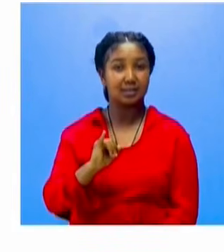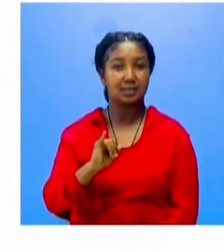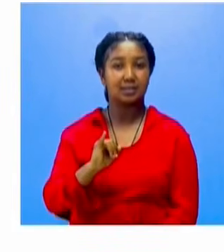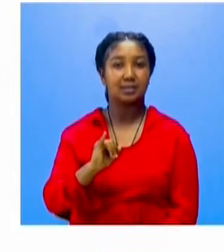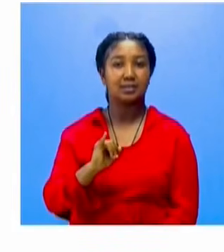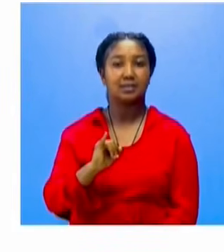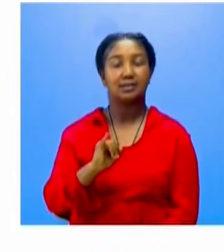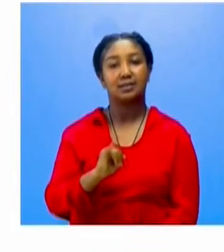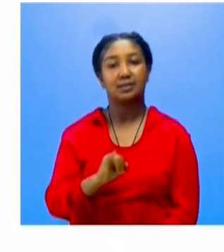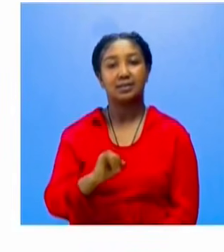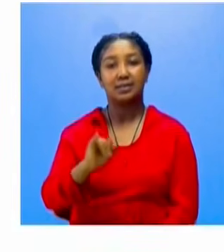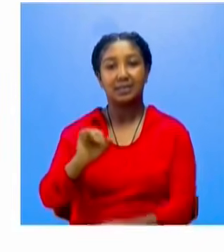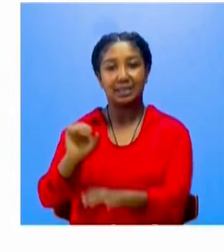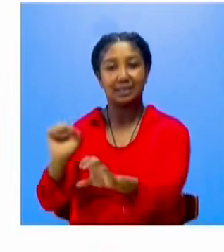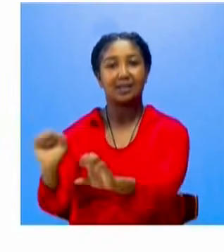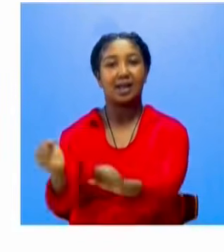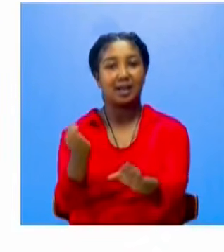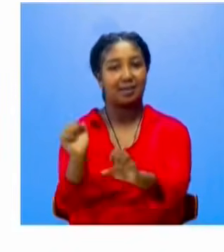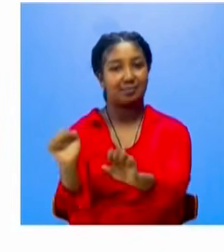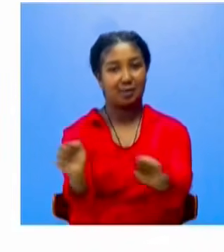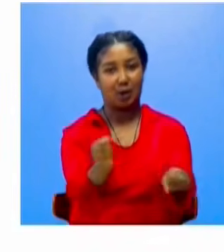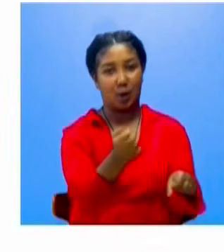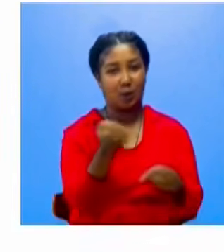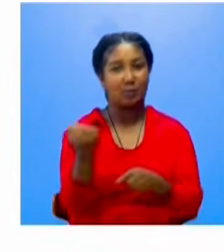yeah, the house.